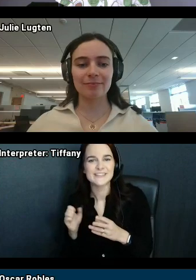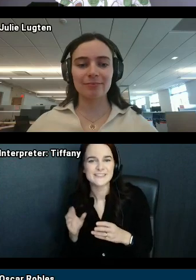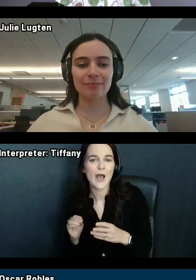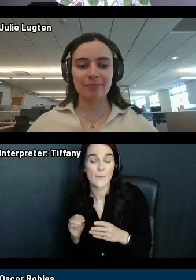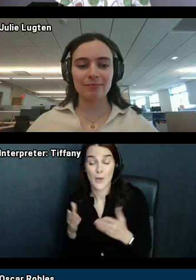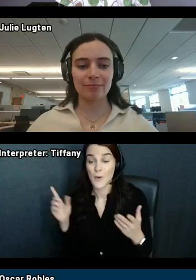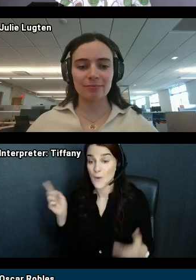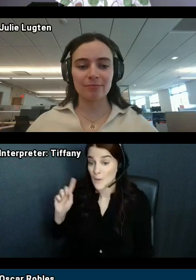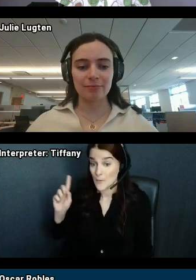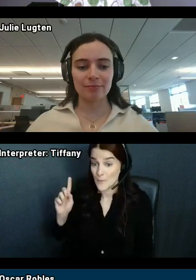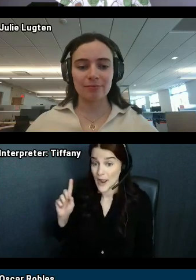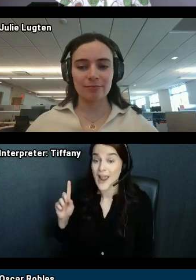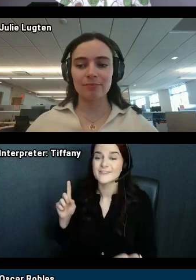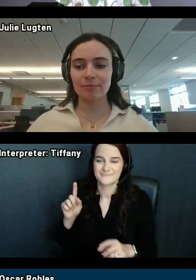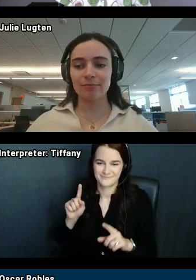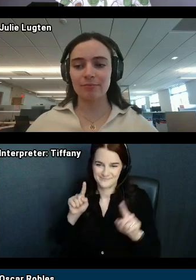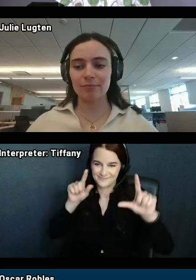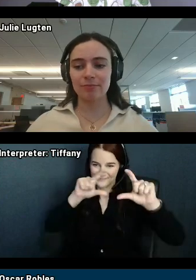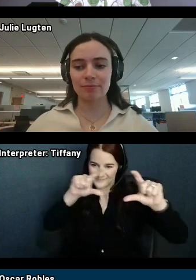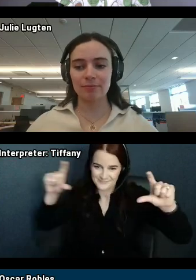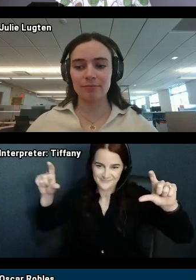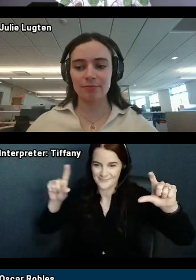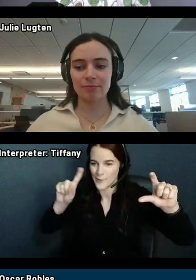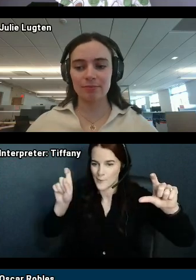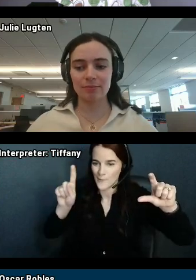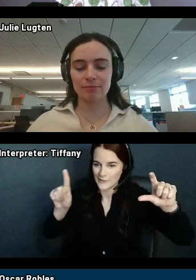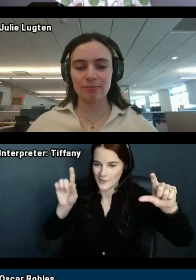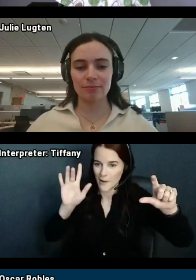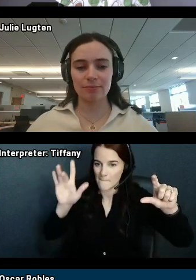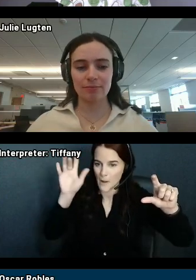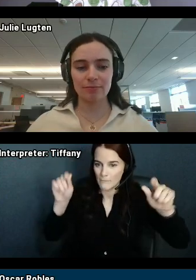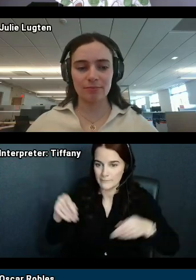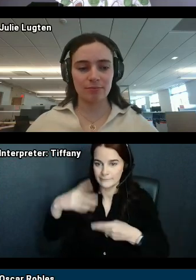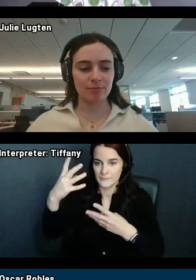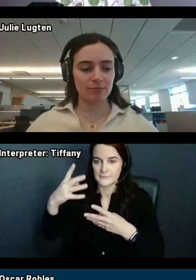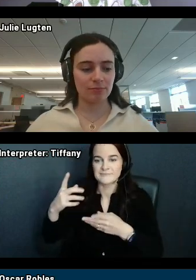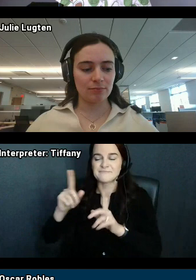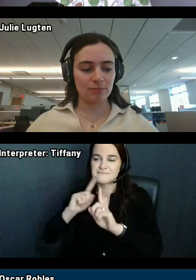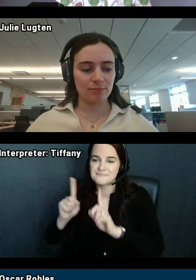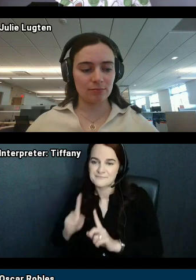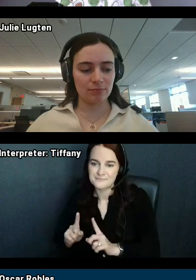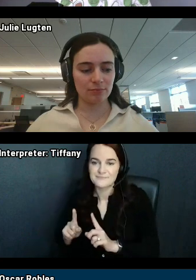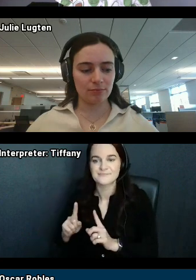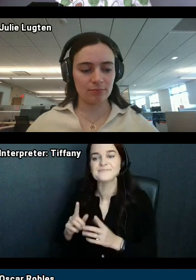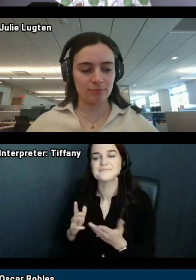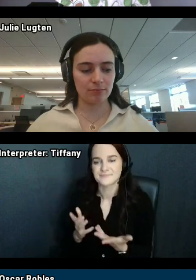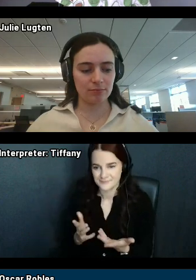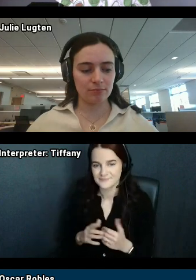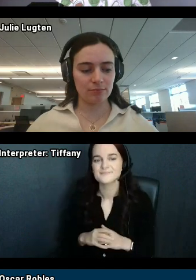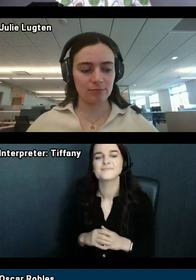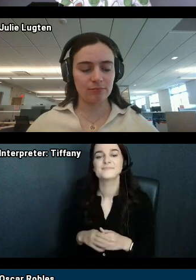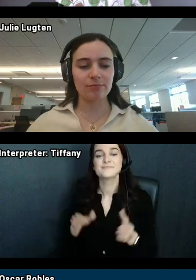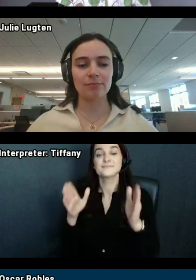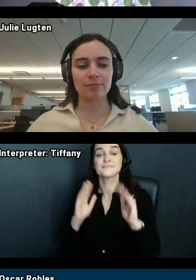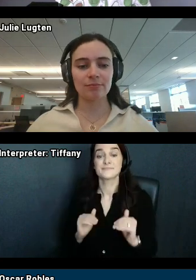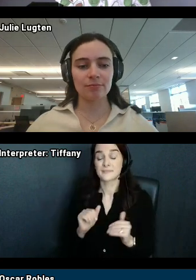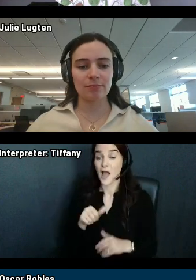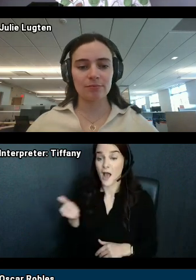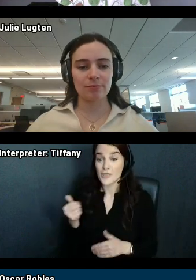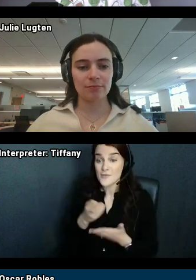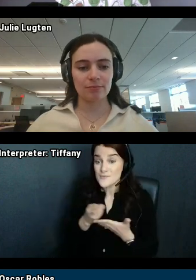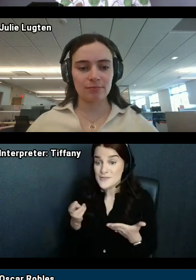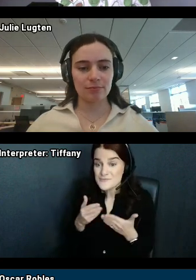mark. And so one other resource that you have at your fingertips, which is really great, is you